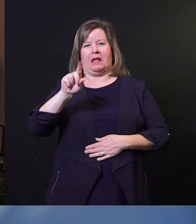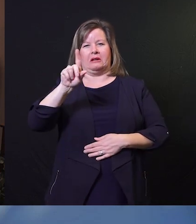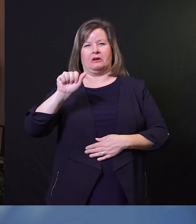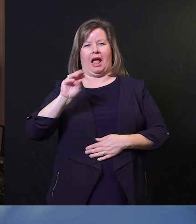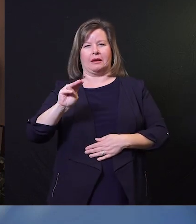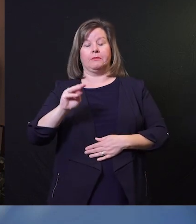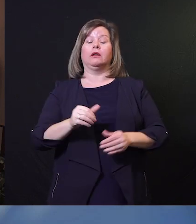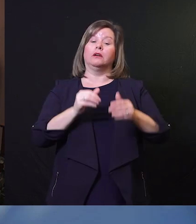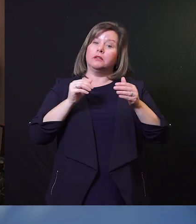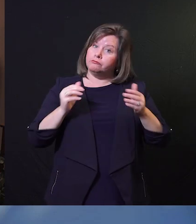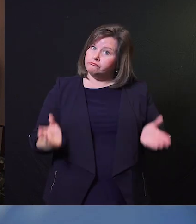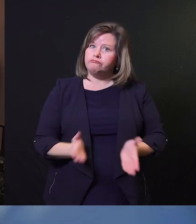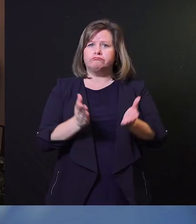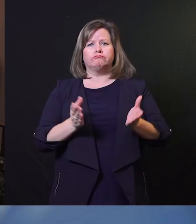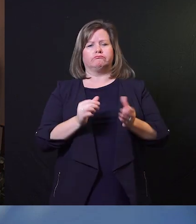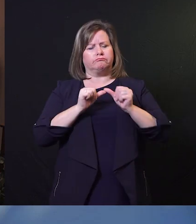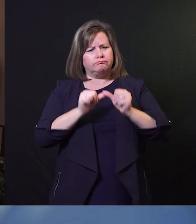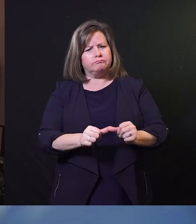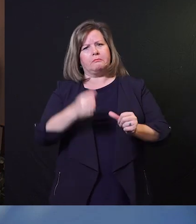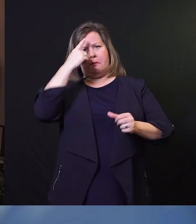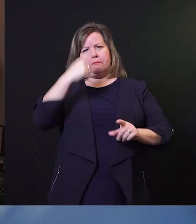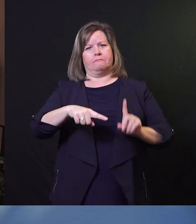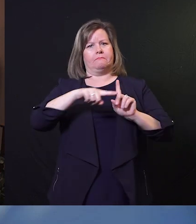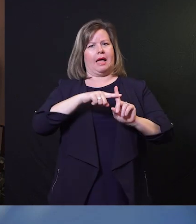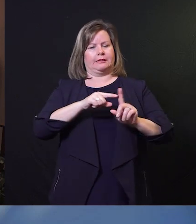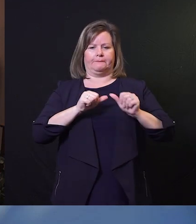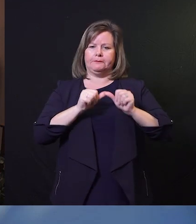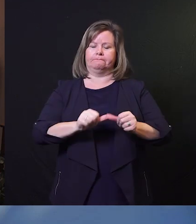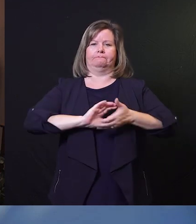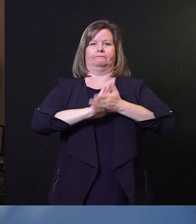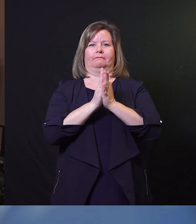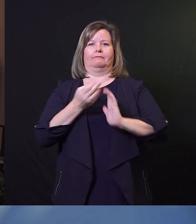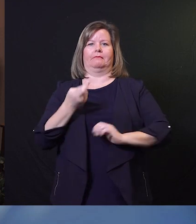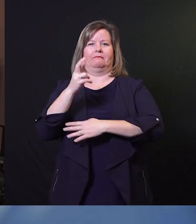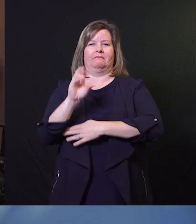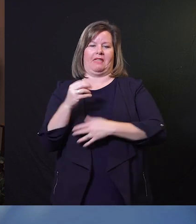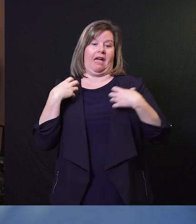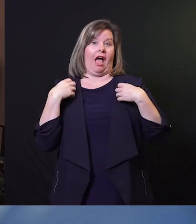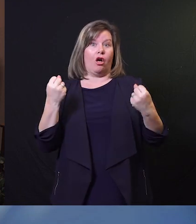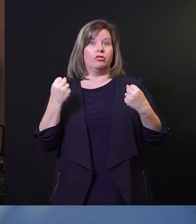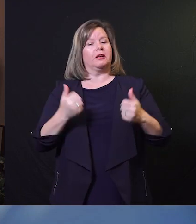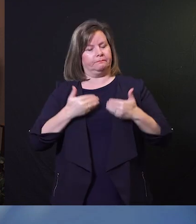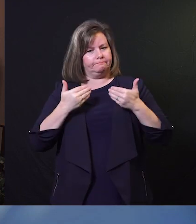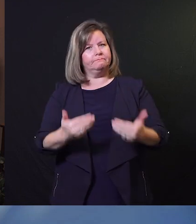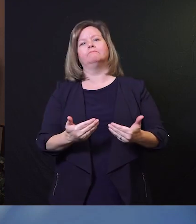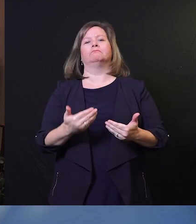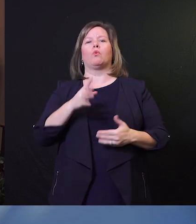encouraging you to stay positive, stay heroic, and stay healthy, and I'll talk to you again tomorrow. Thank you.